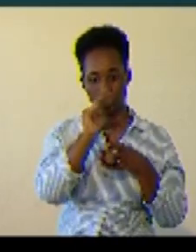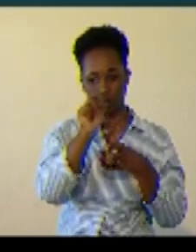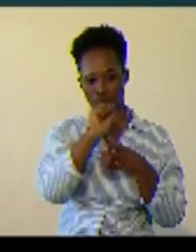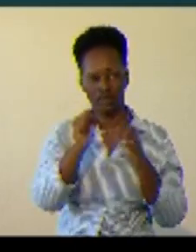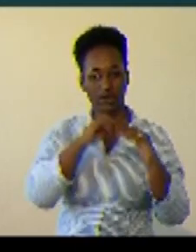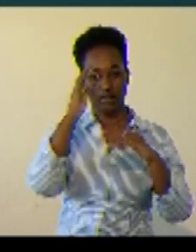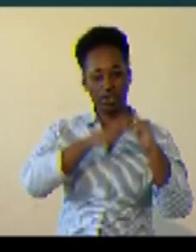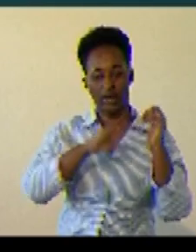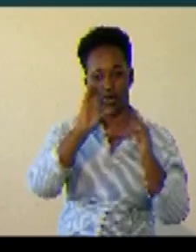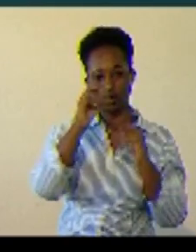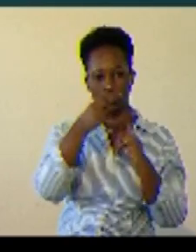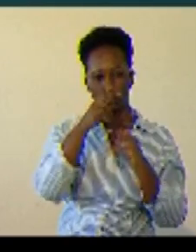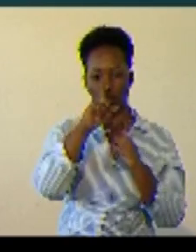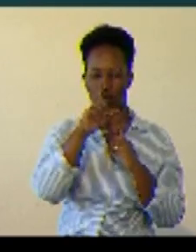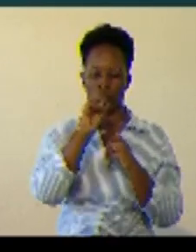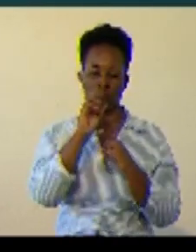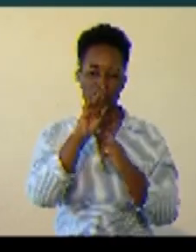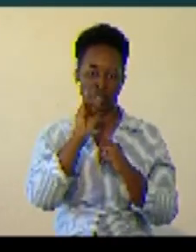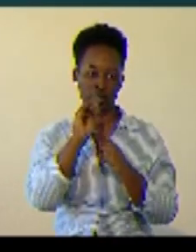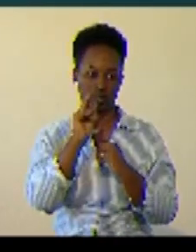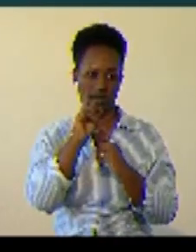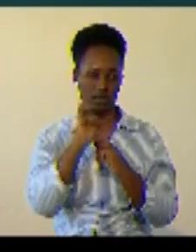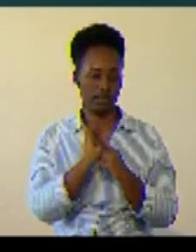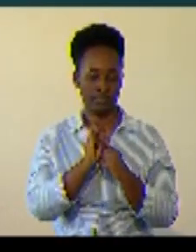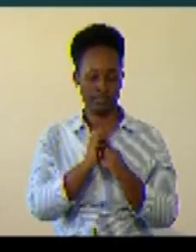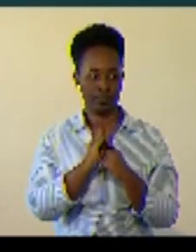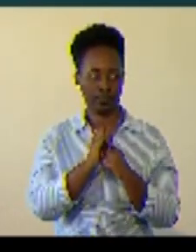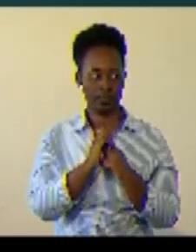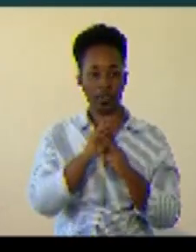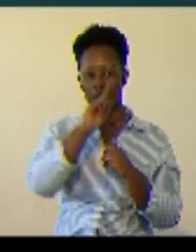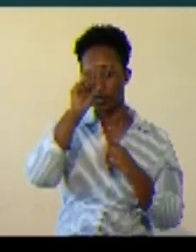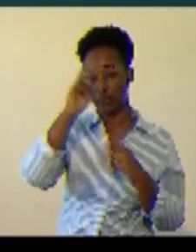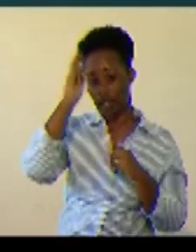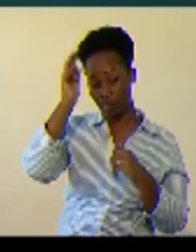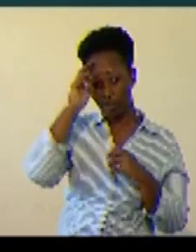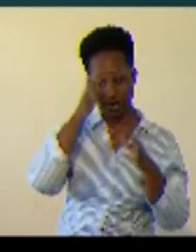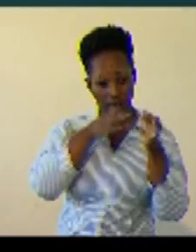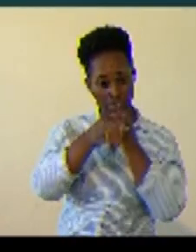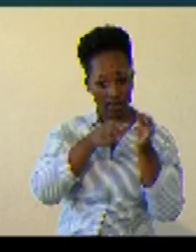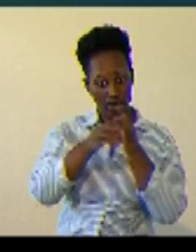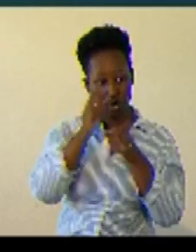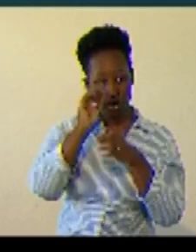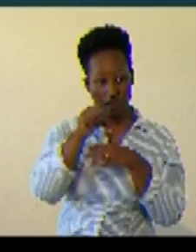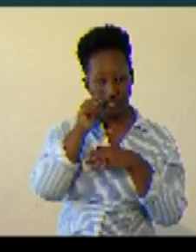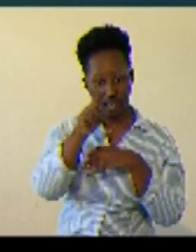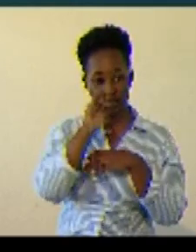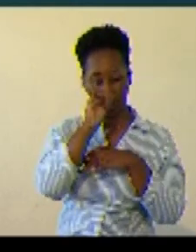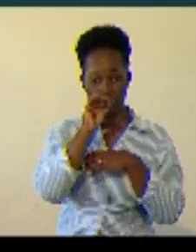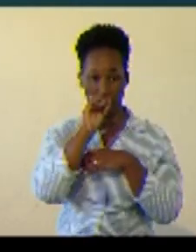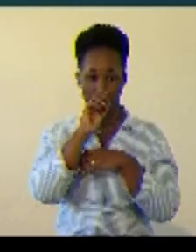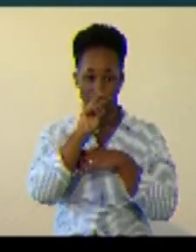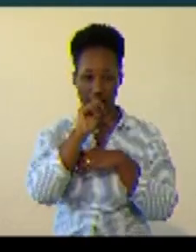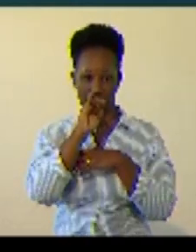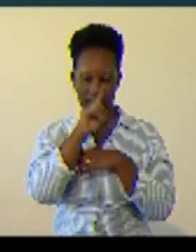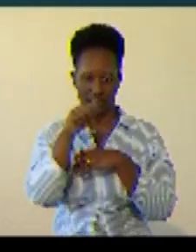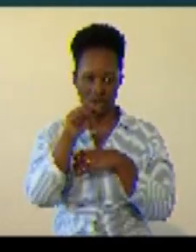What is first ionization energy? Do you remember the meaning of first ionization energy?